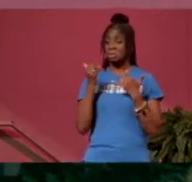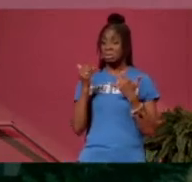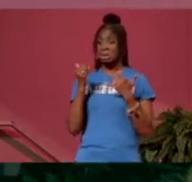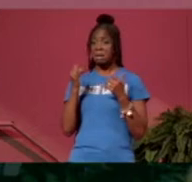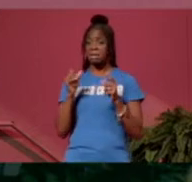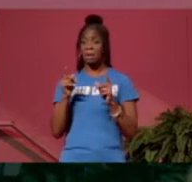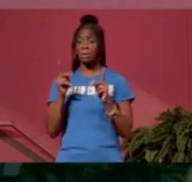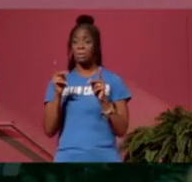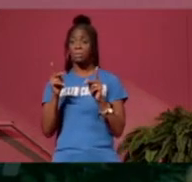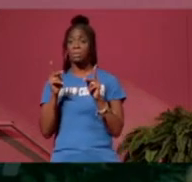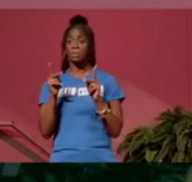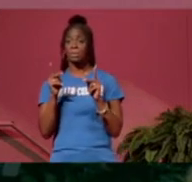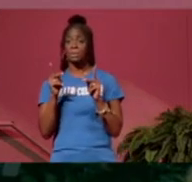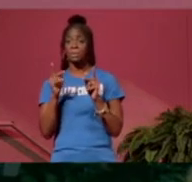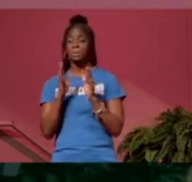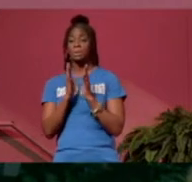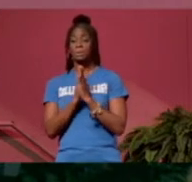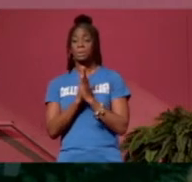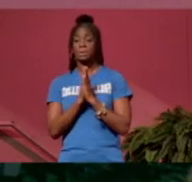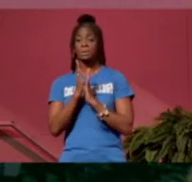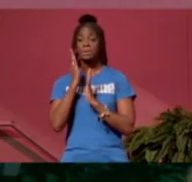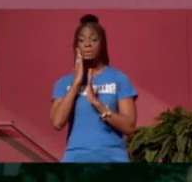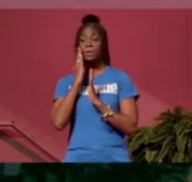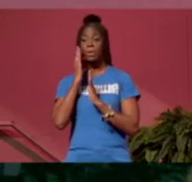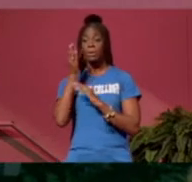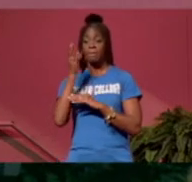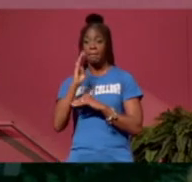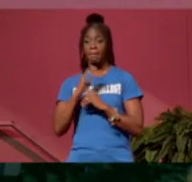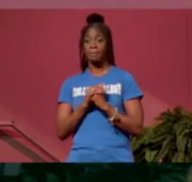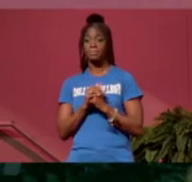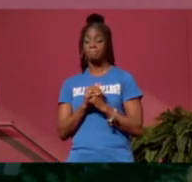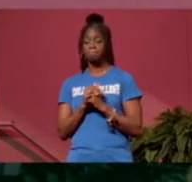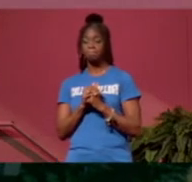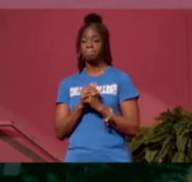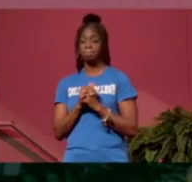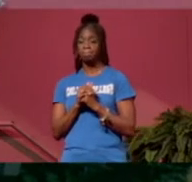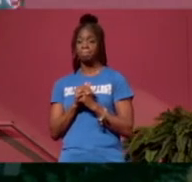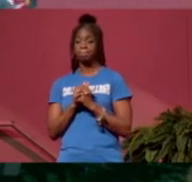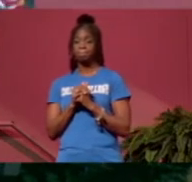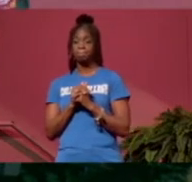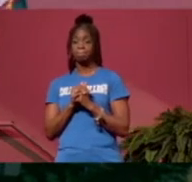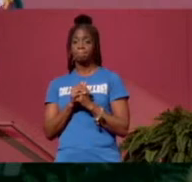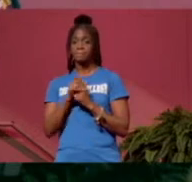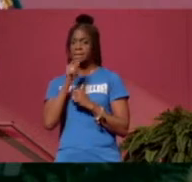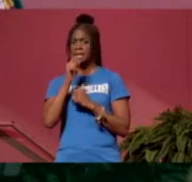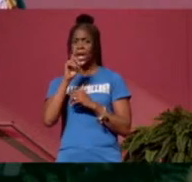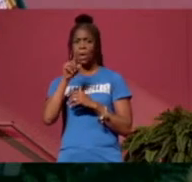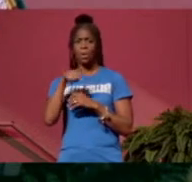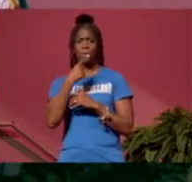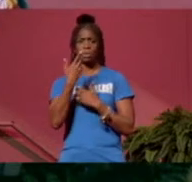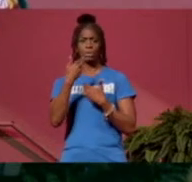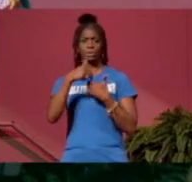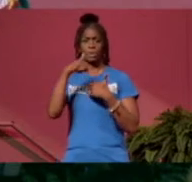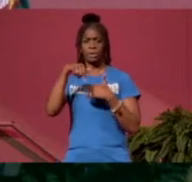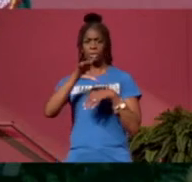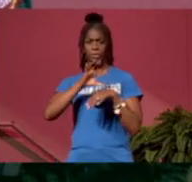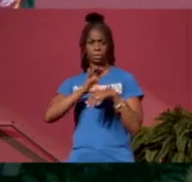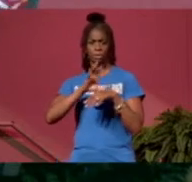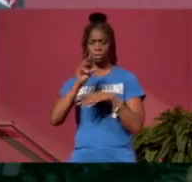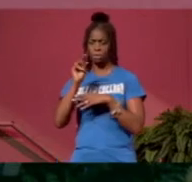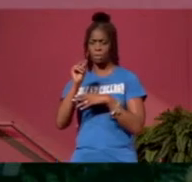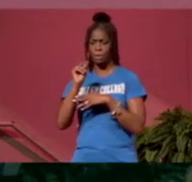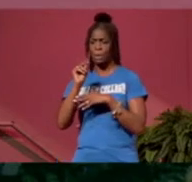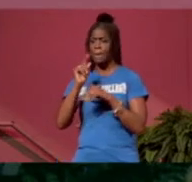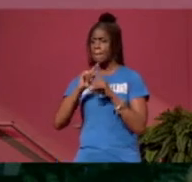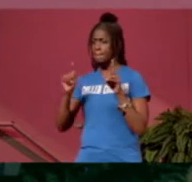know who God is, not just to join a church, but